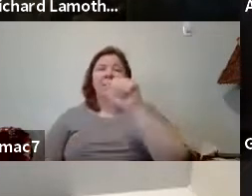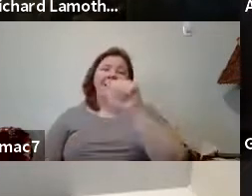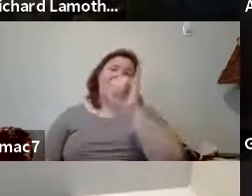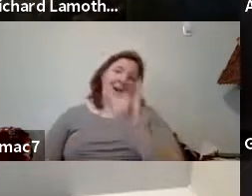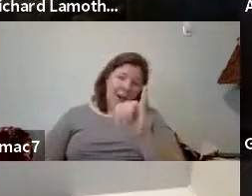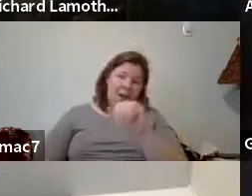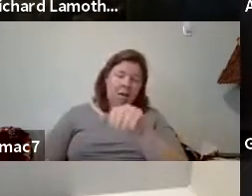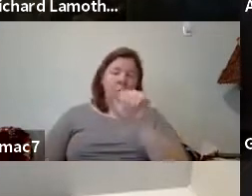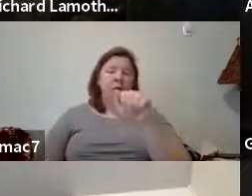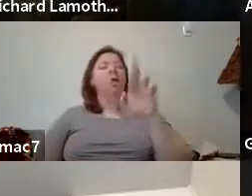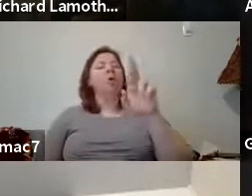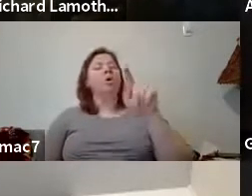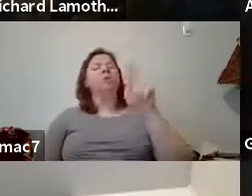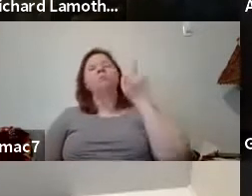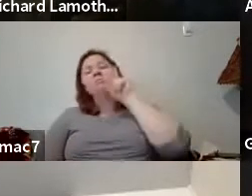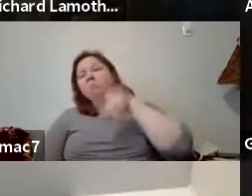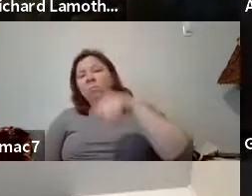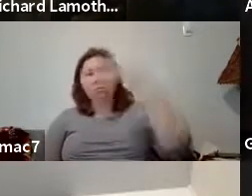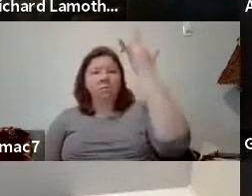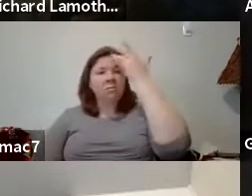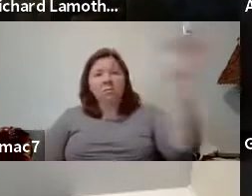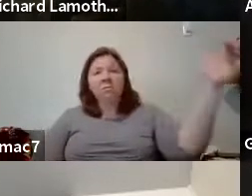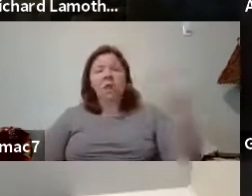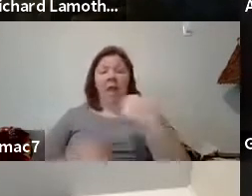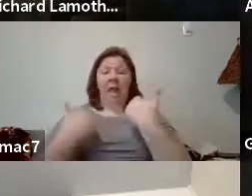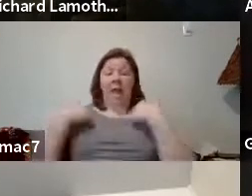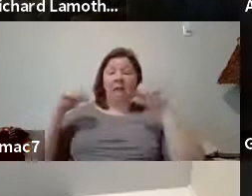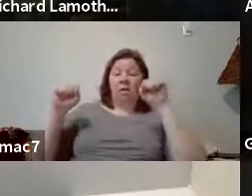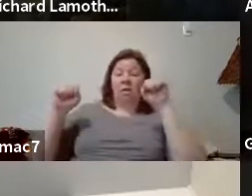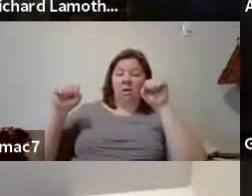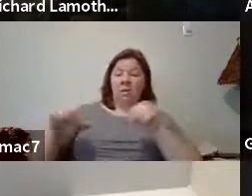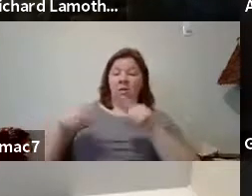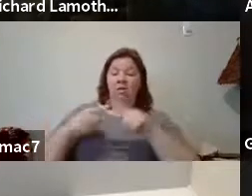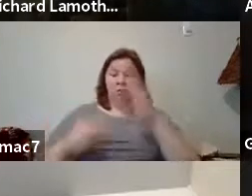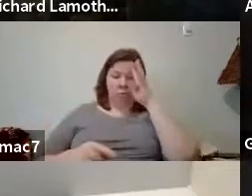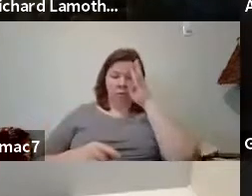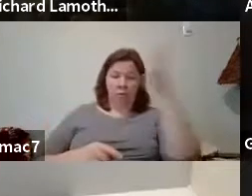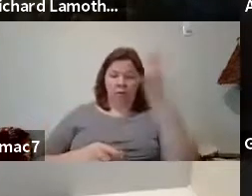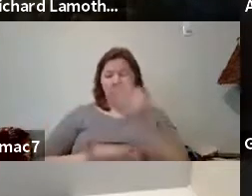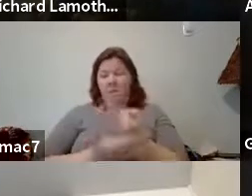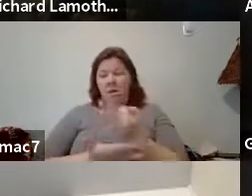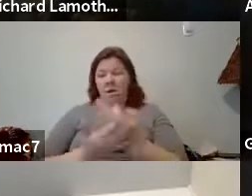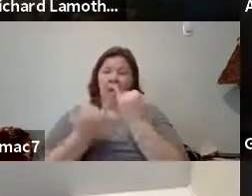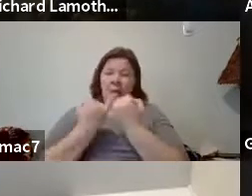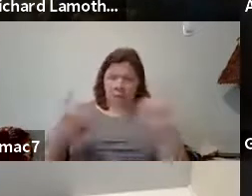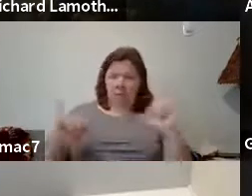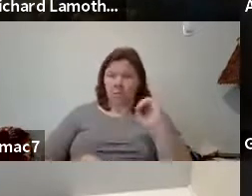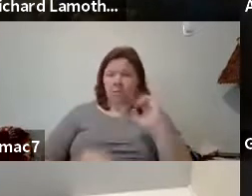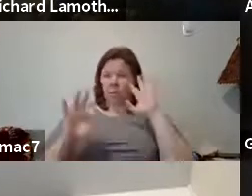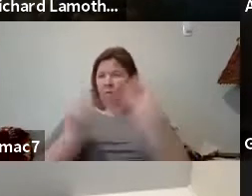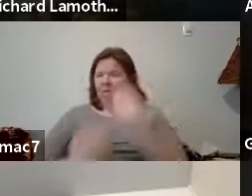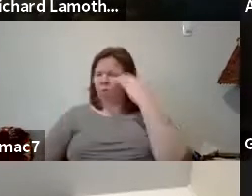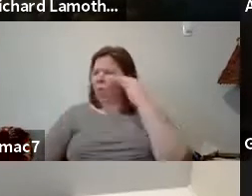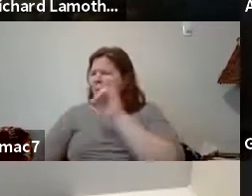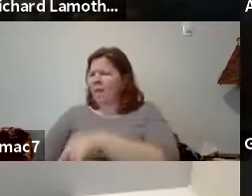intelligence ability to create financial independence for our families. We know about that.